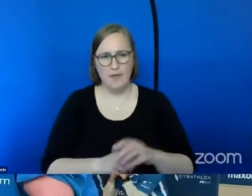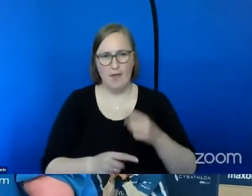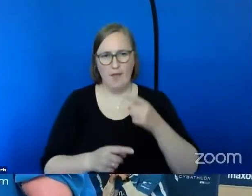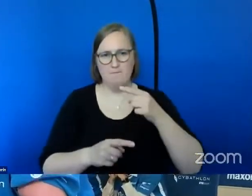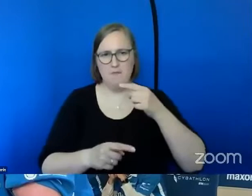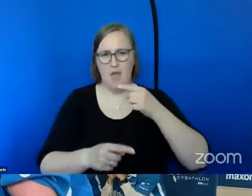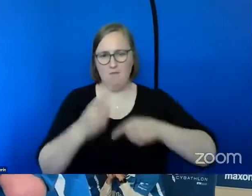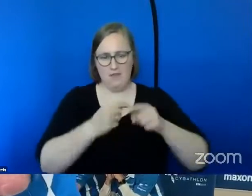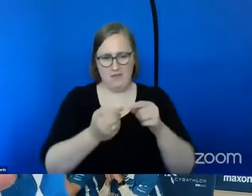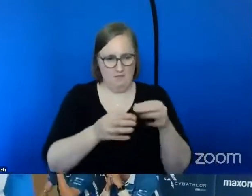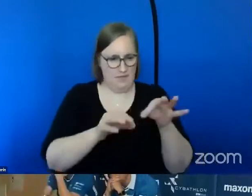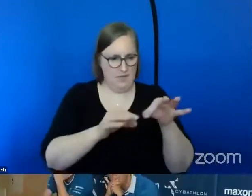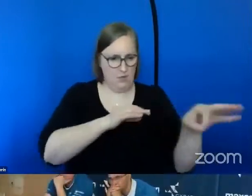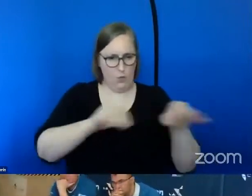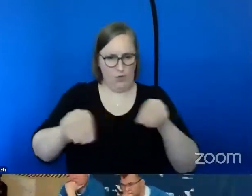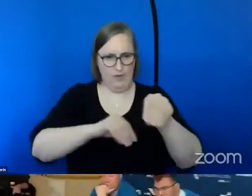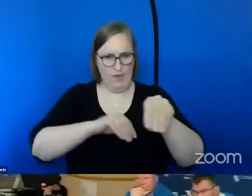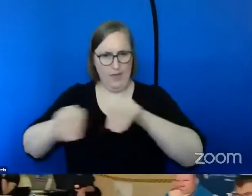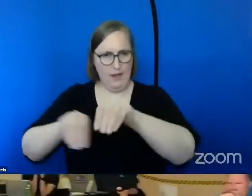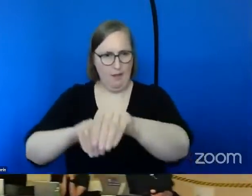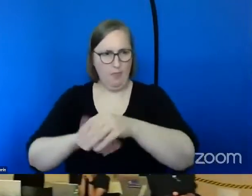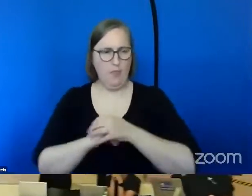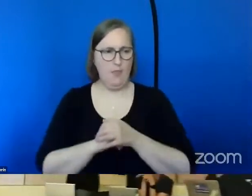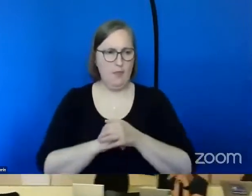The USB is in the back.